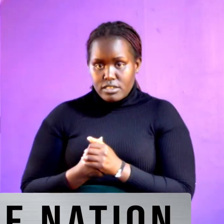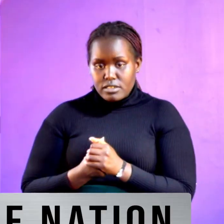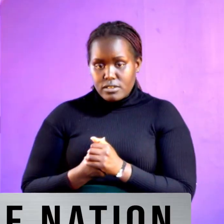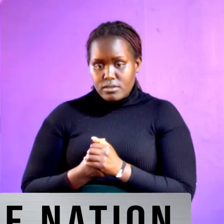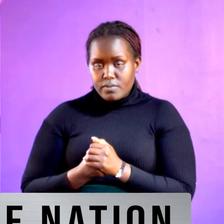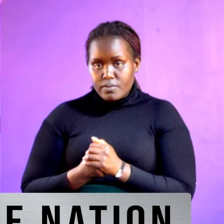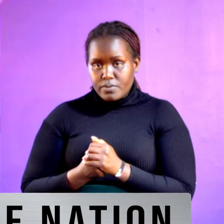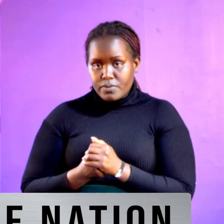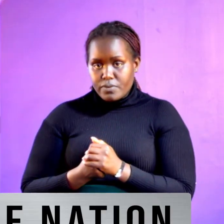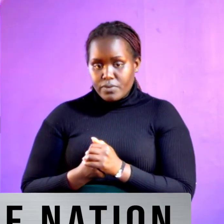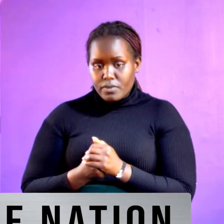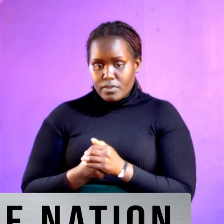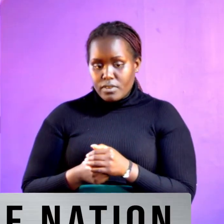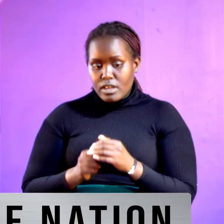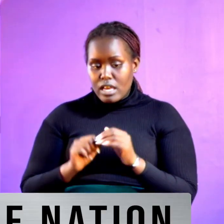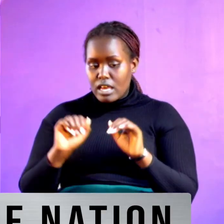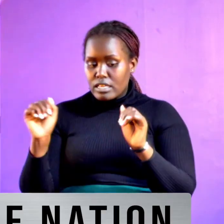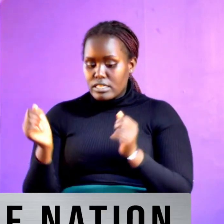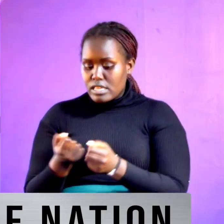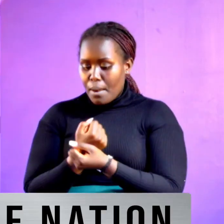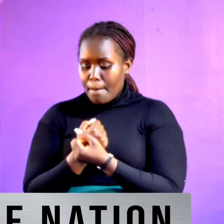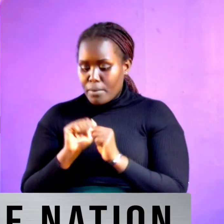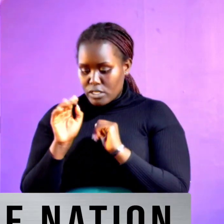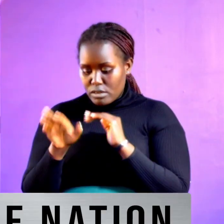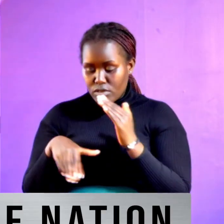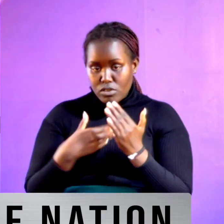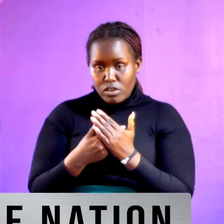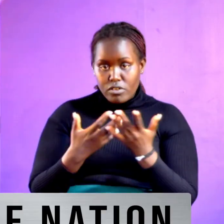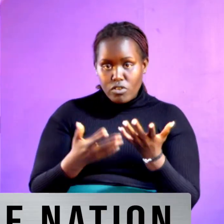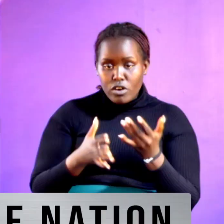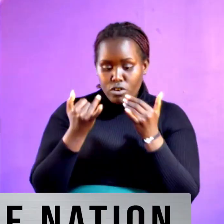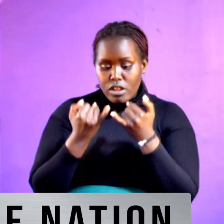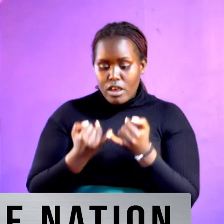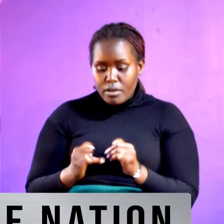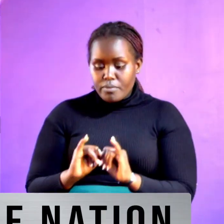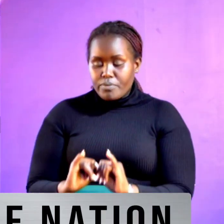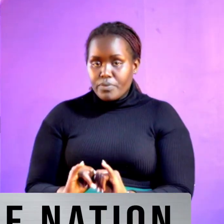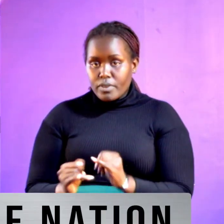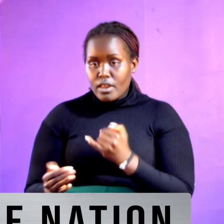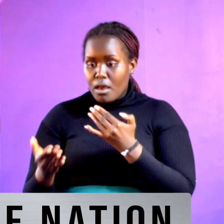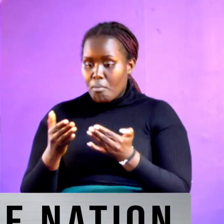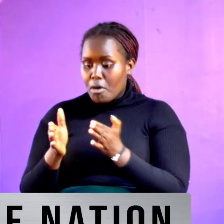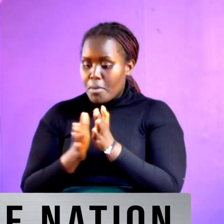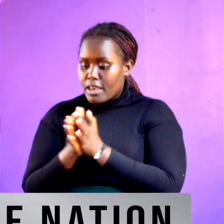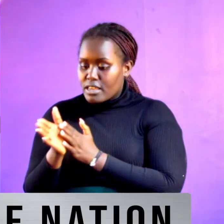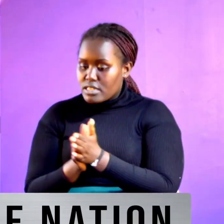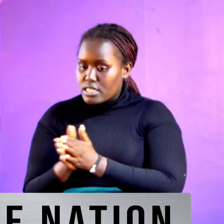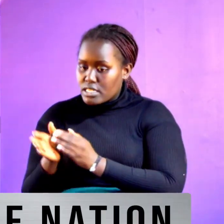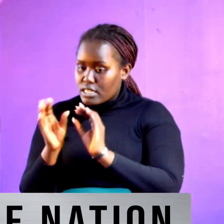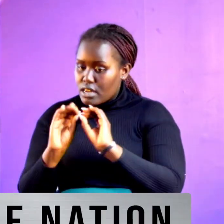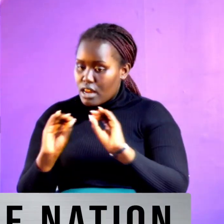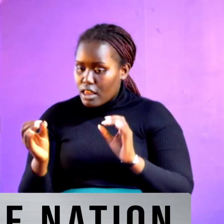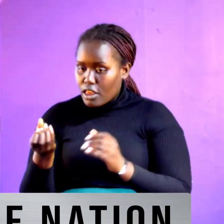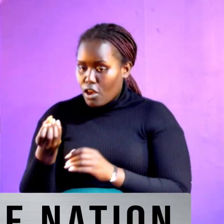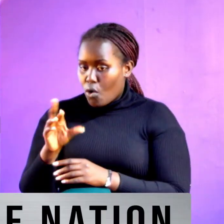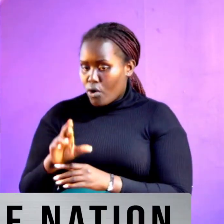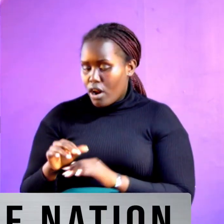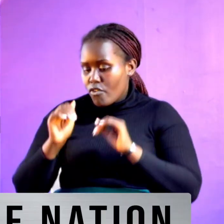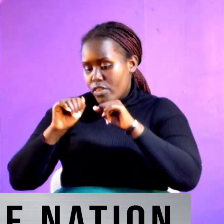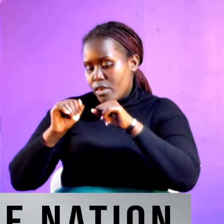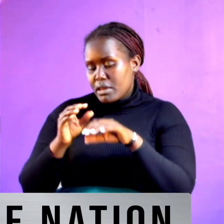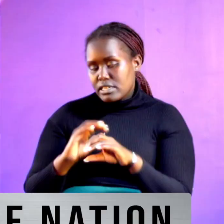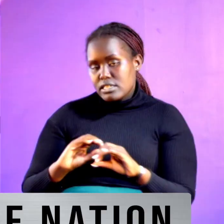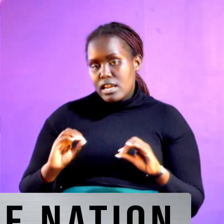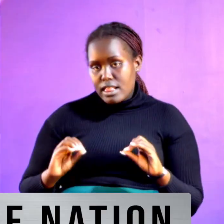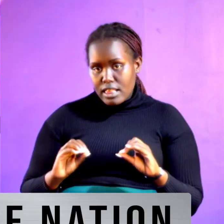because, you know, they cannot reach to the implementation. Either they are not interested or they are incapacitated. Okay.